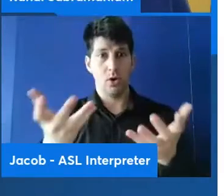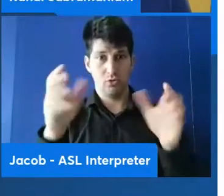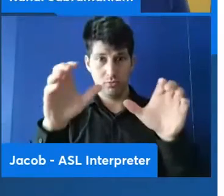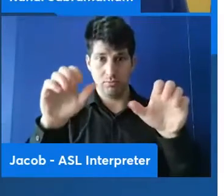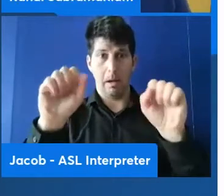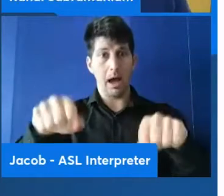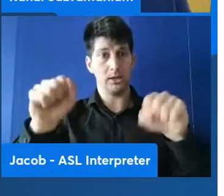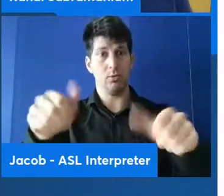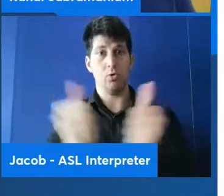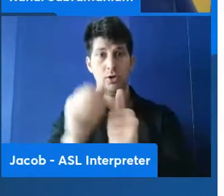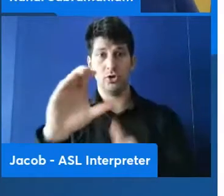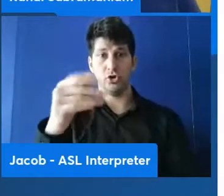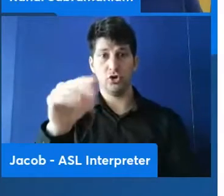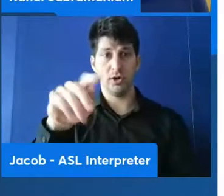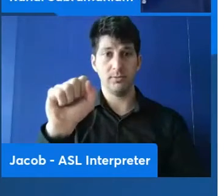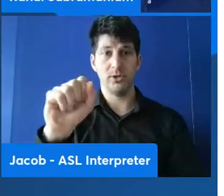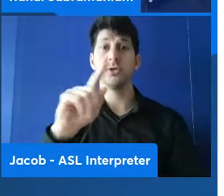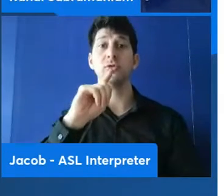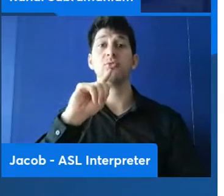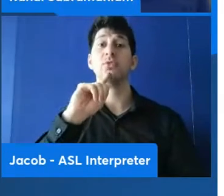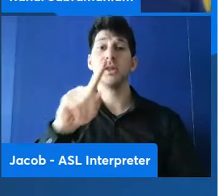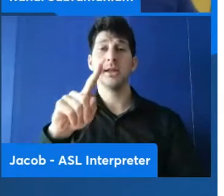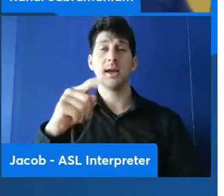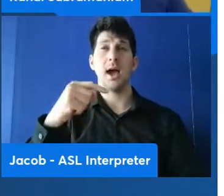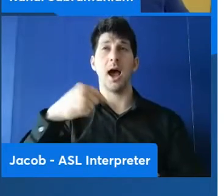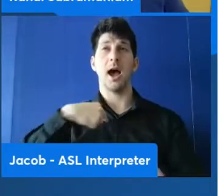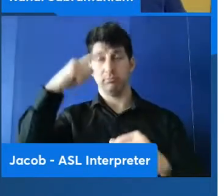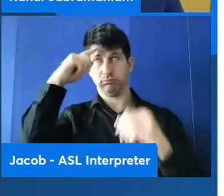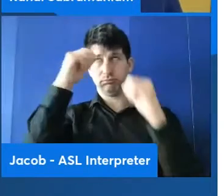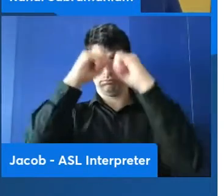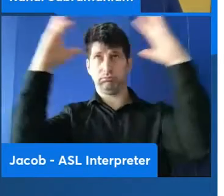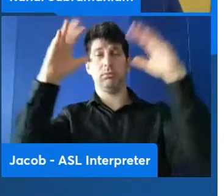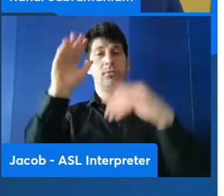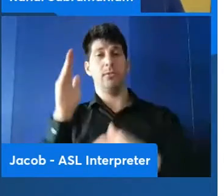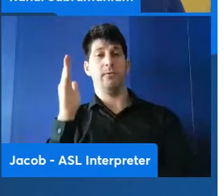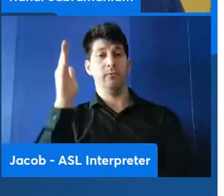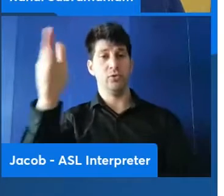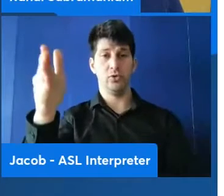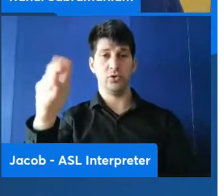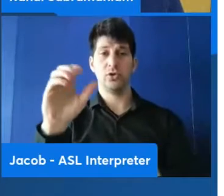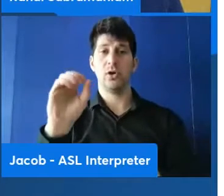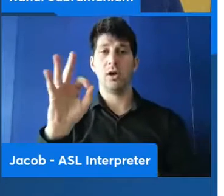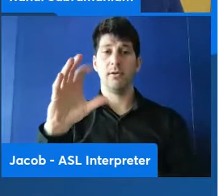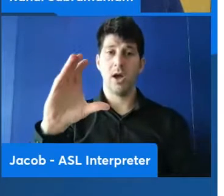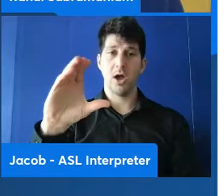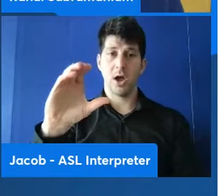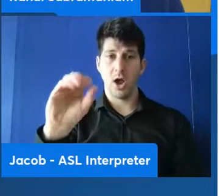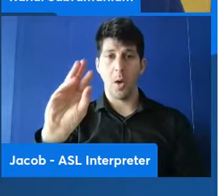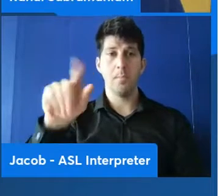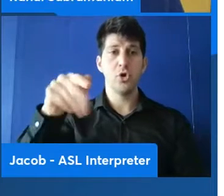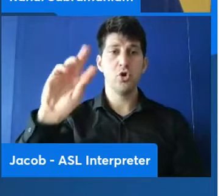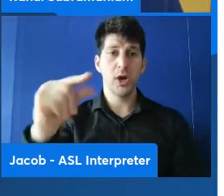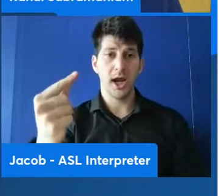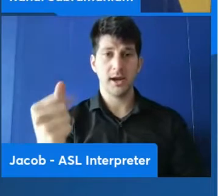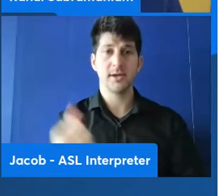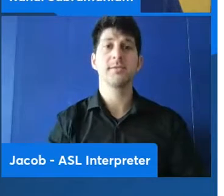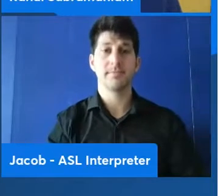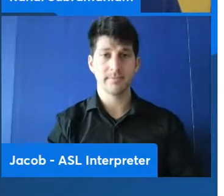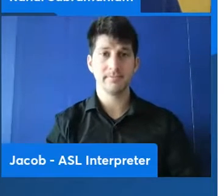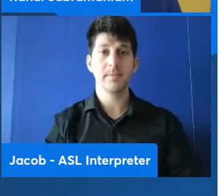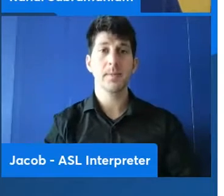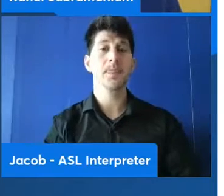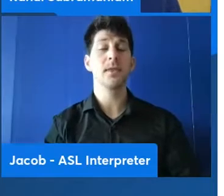I really see these as a future for computing over the next few years. Well, let's have a look at it.